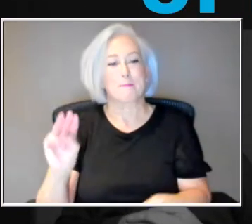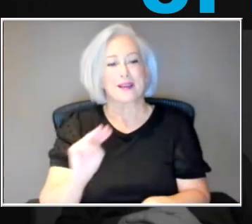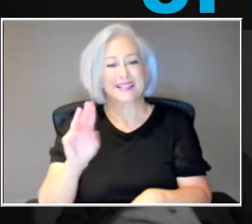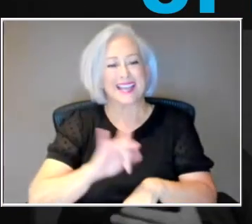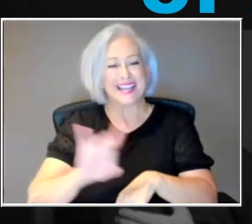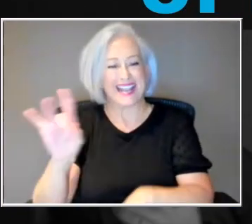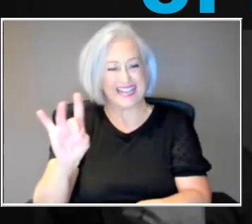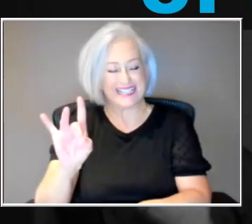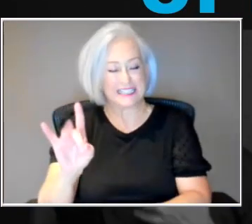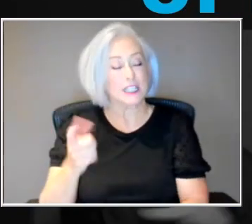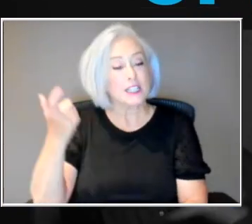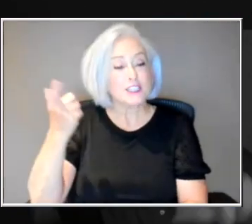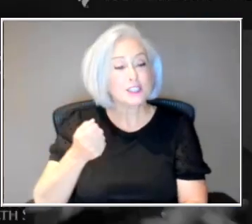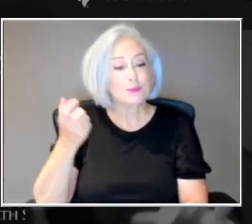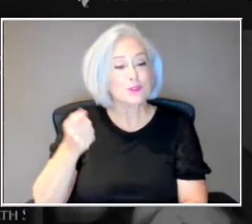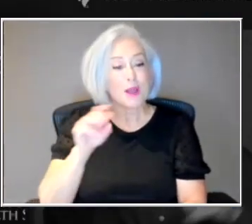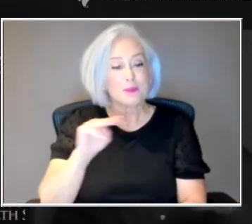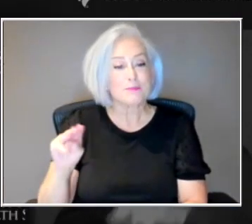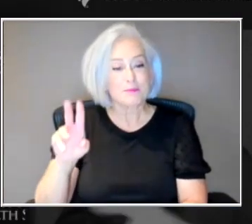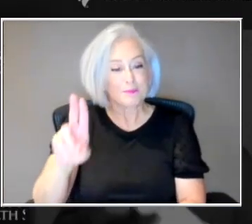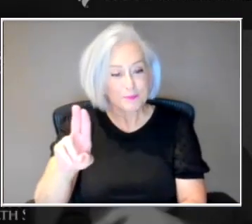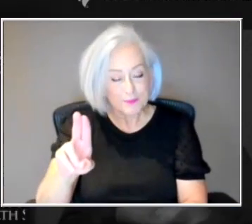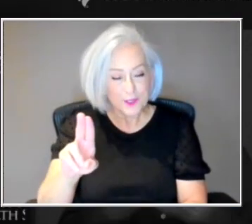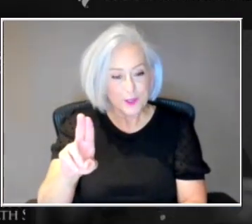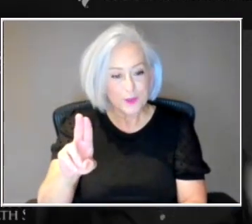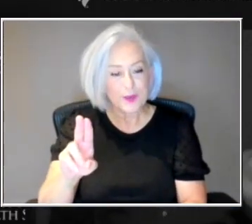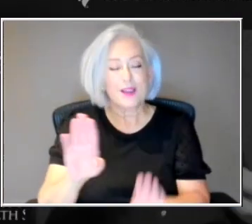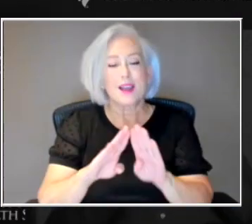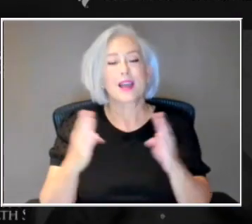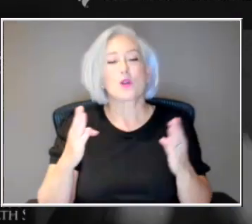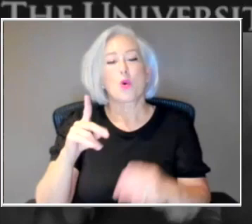Subscribe to our Morning Medical Update and Open Mics